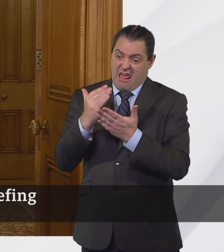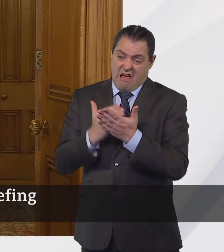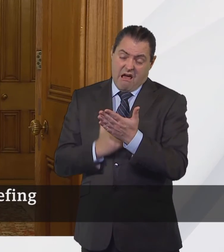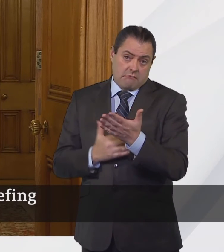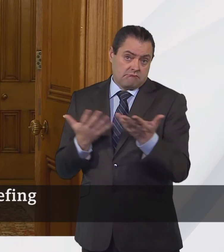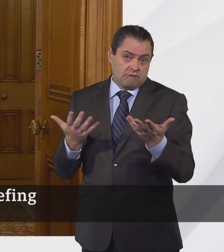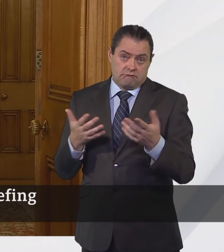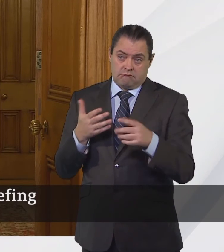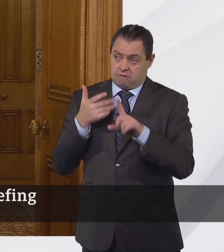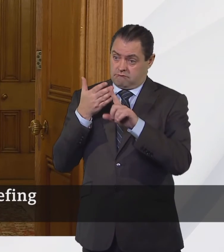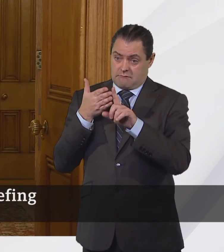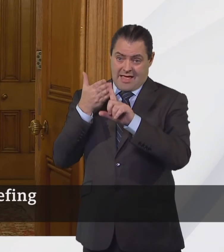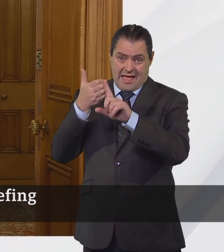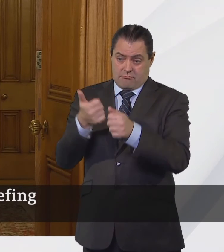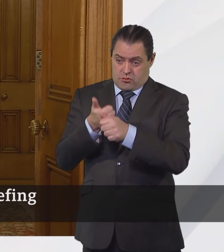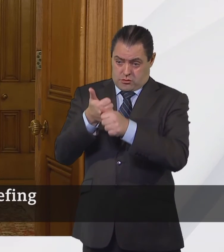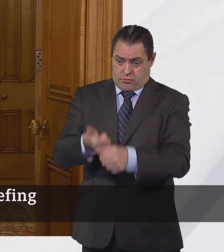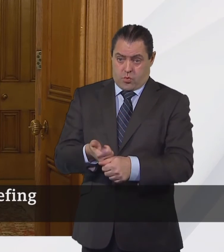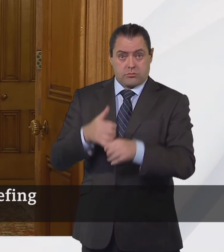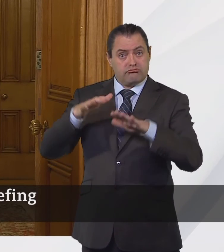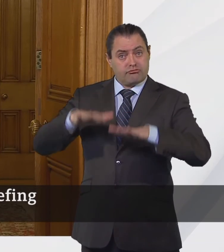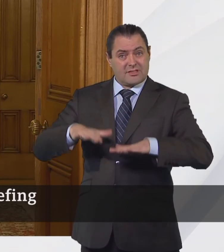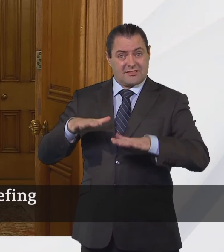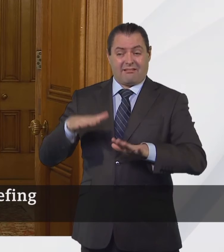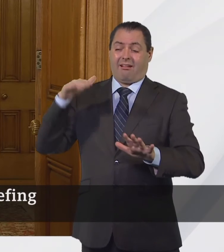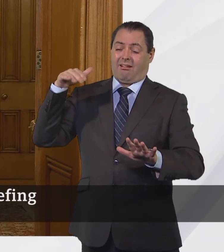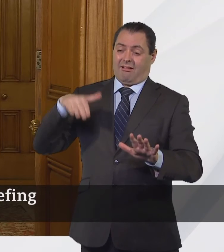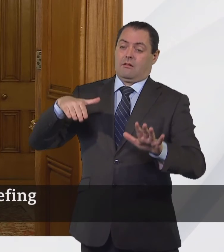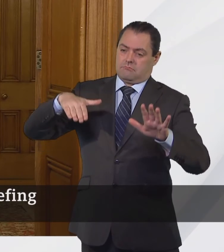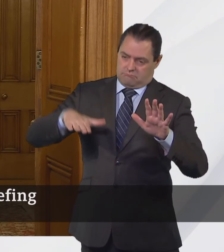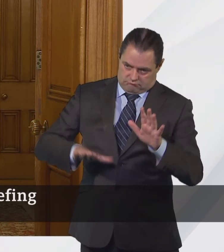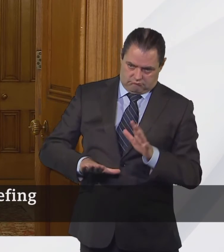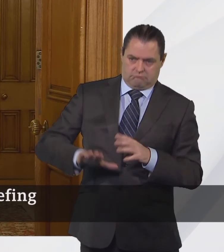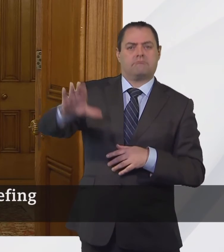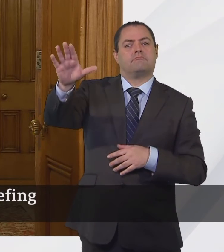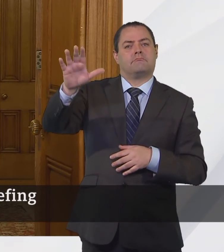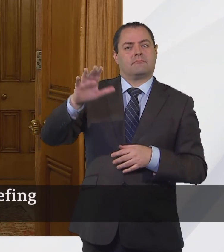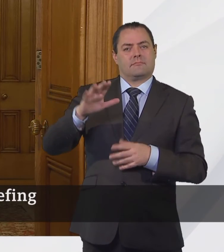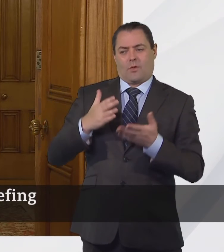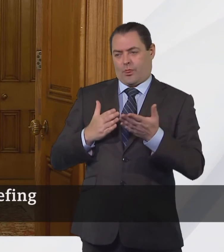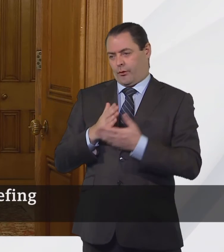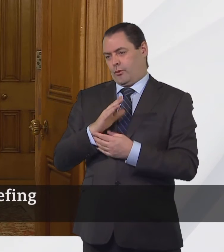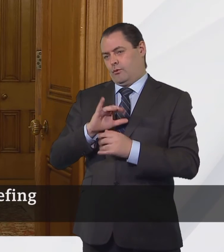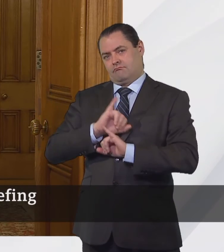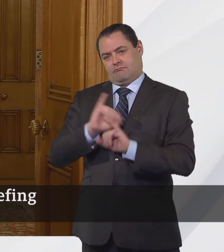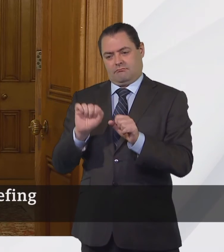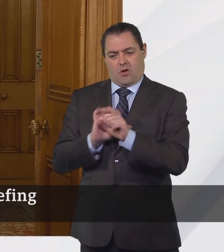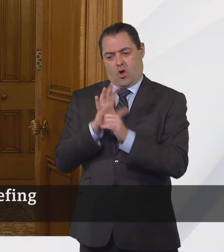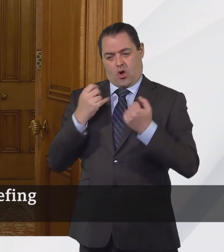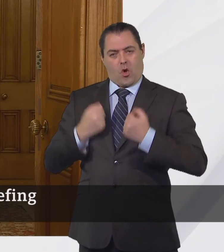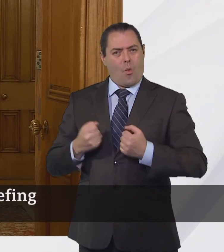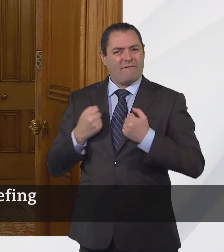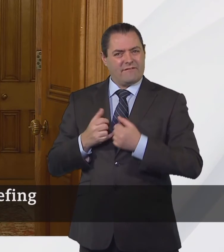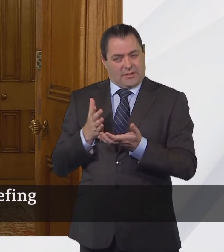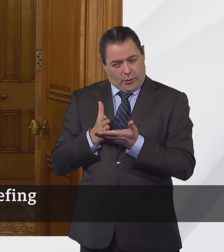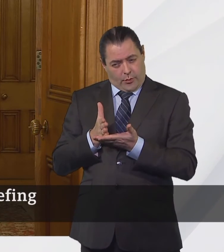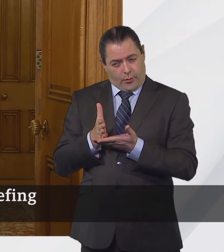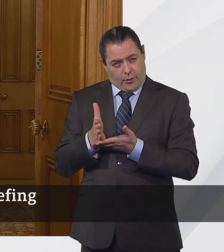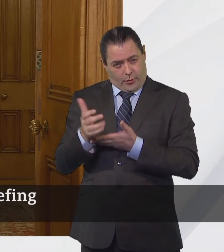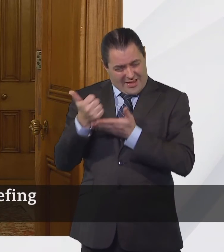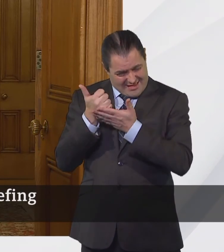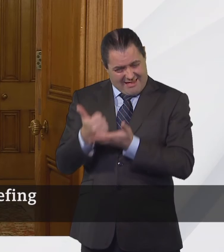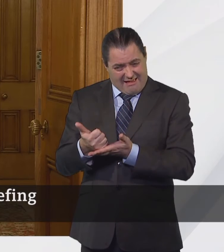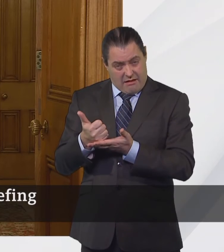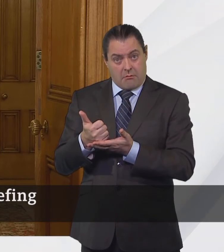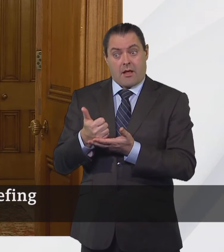a package to help this country bounce back from COVID and to help us through COVID, but it gives us